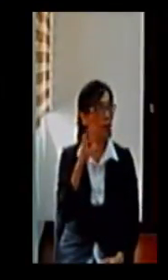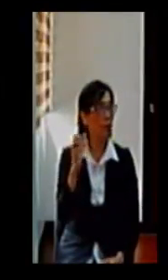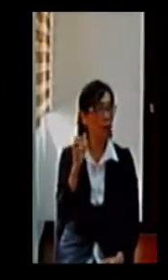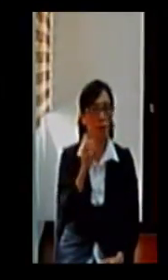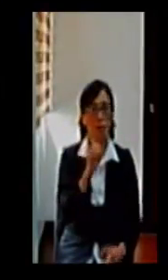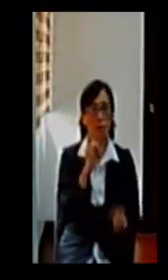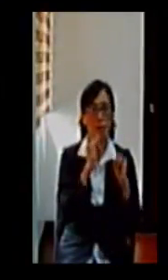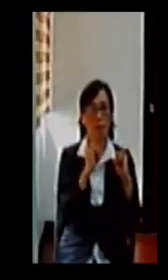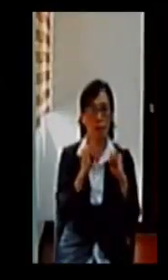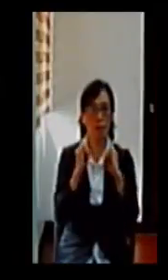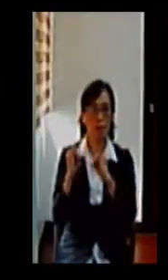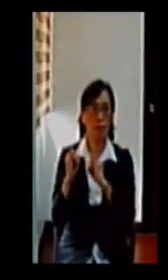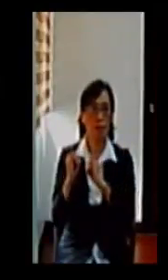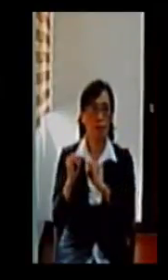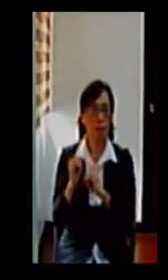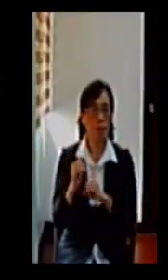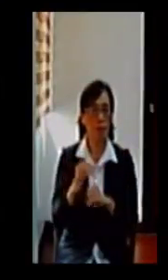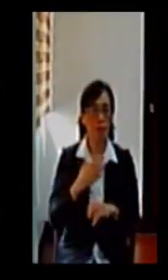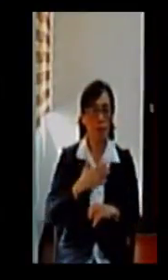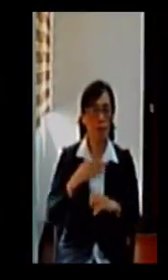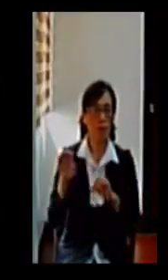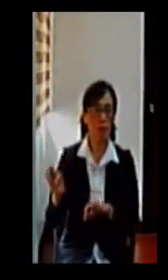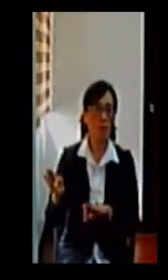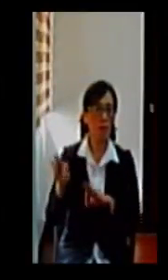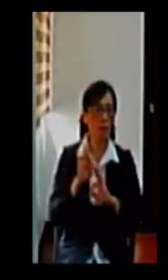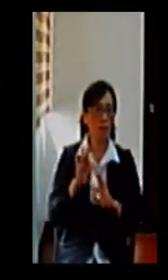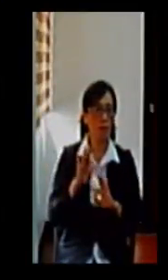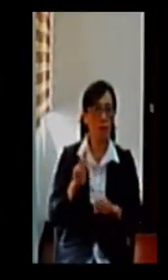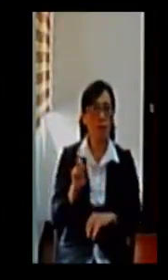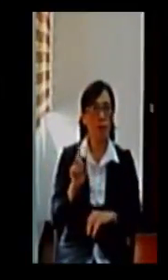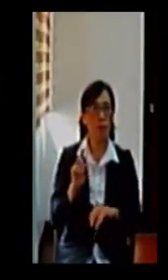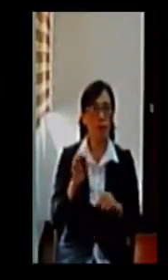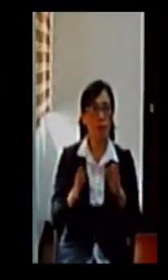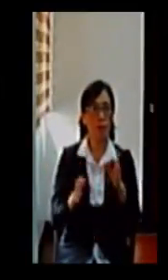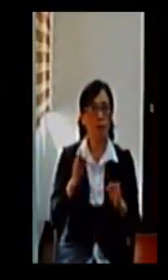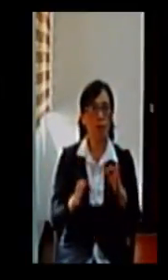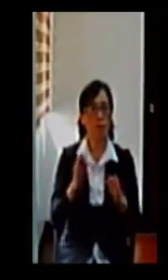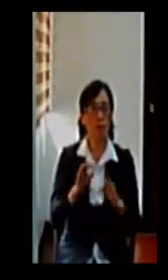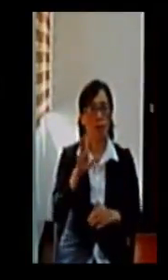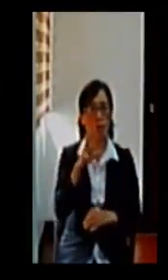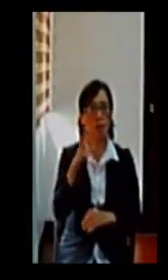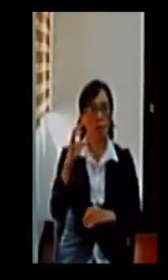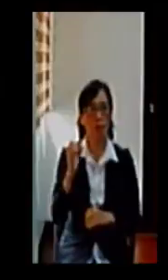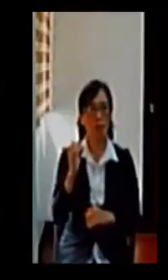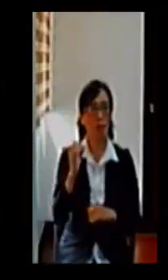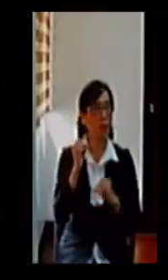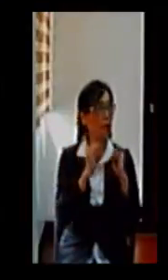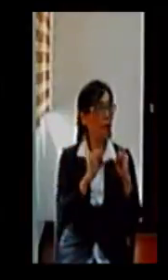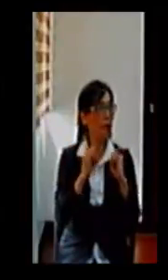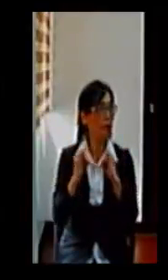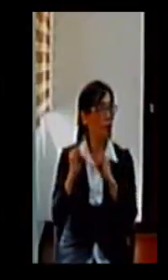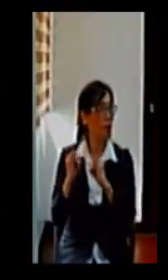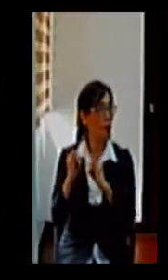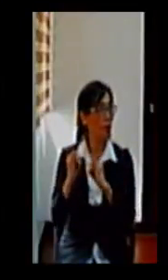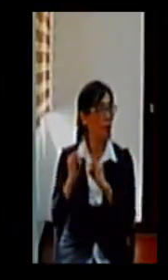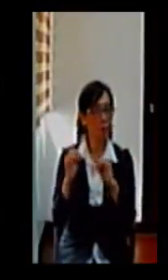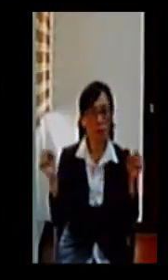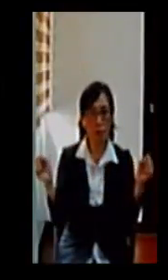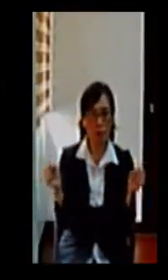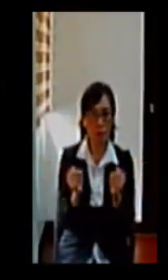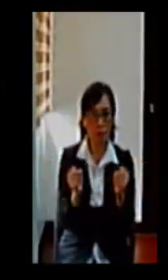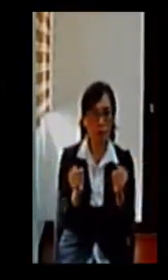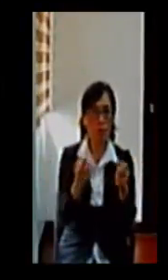Well and good, but my fear is that what if you have 500 individuals, but because they're concentrated in a small area,